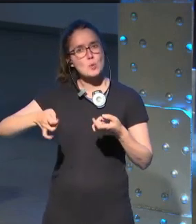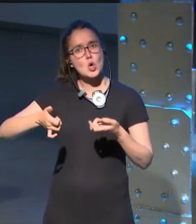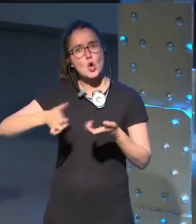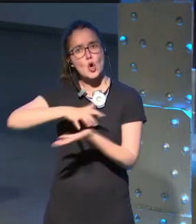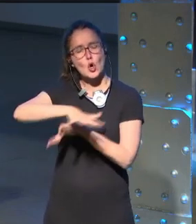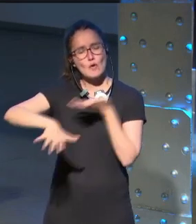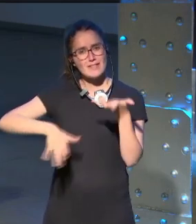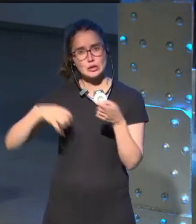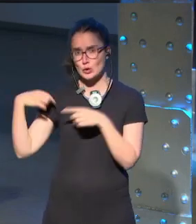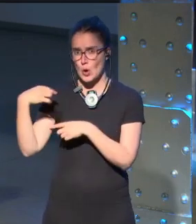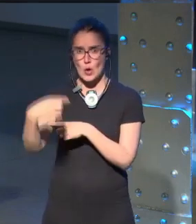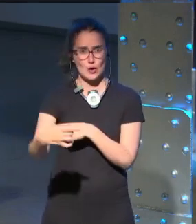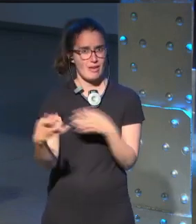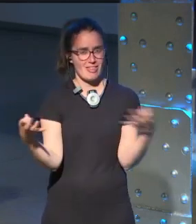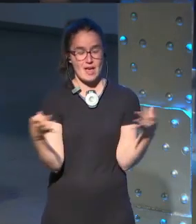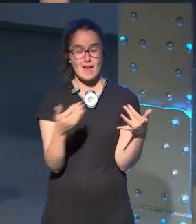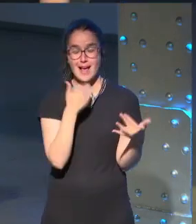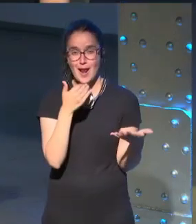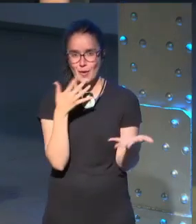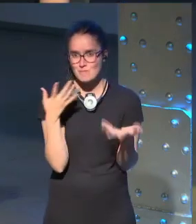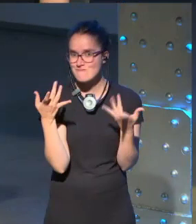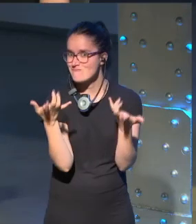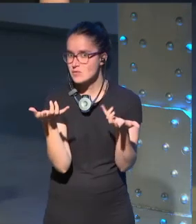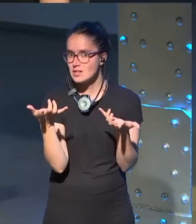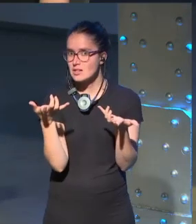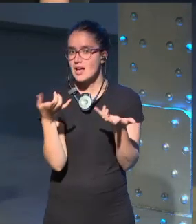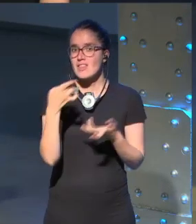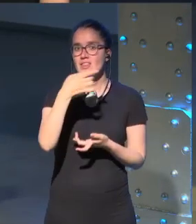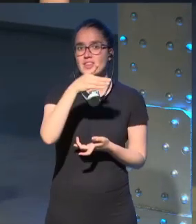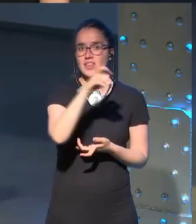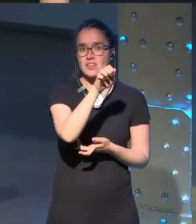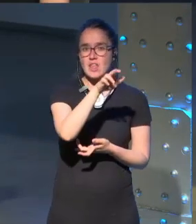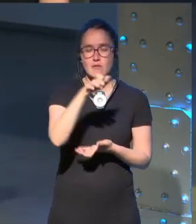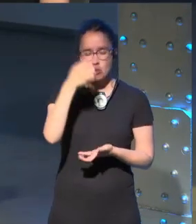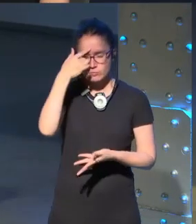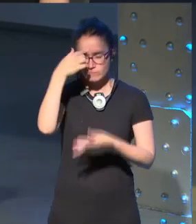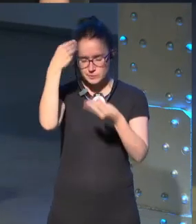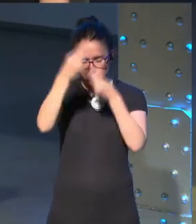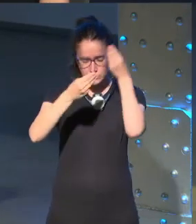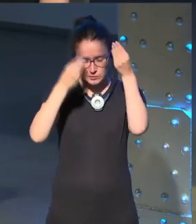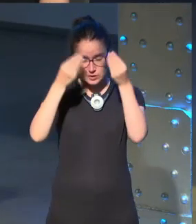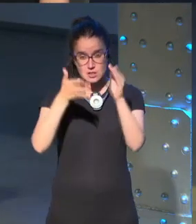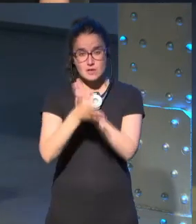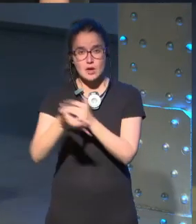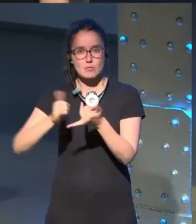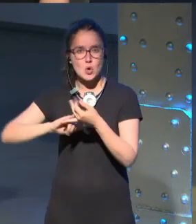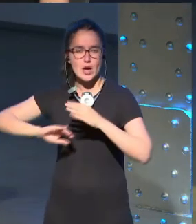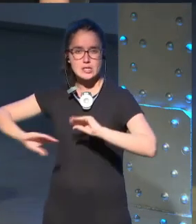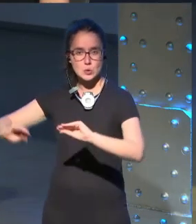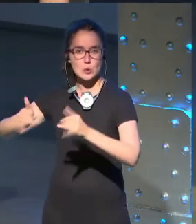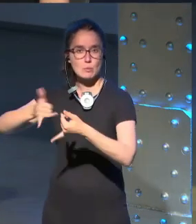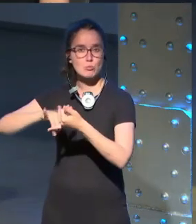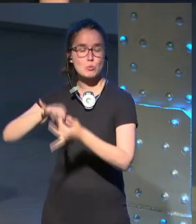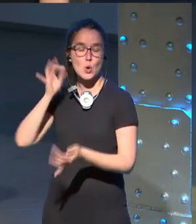Gurney is kind of cerebral, so we'll make his wife very immediate. She's going to be somebody who enjoys the moment,